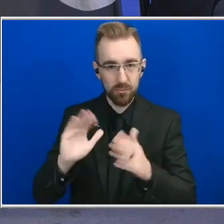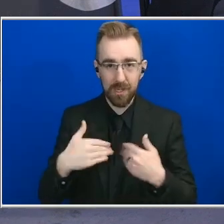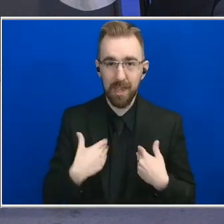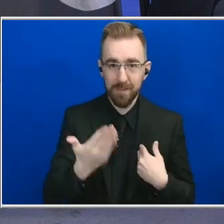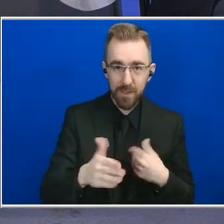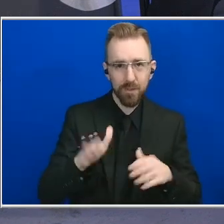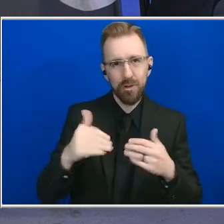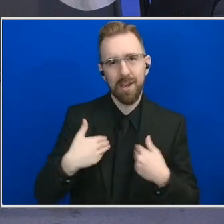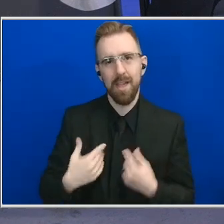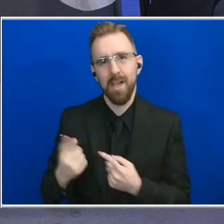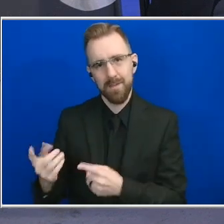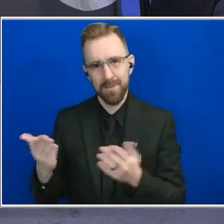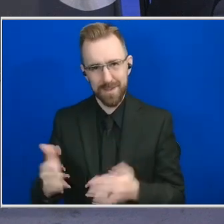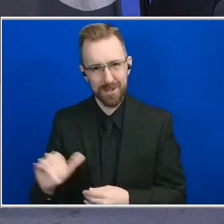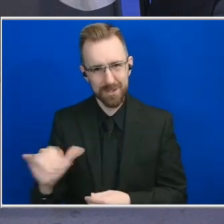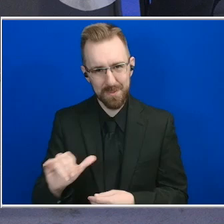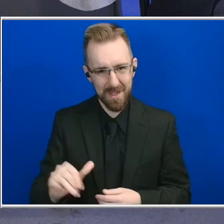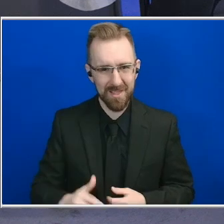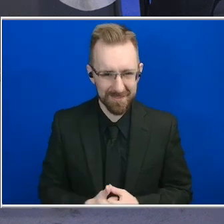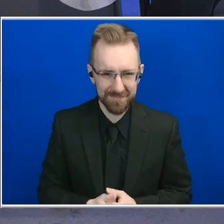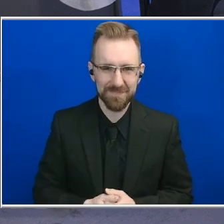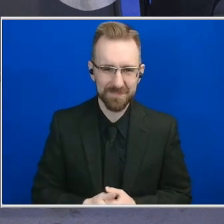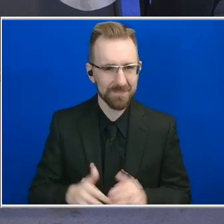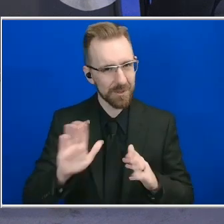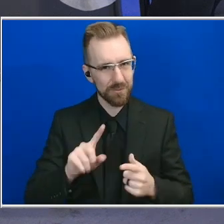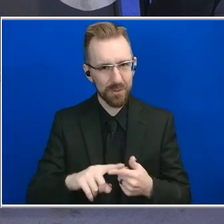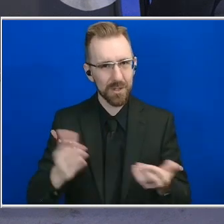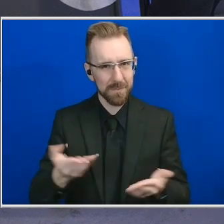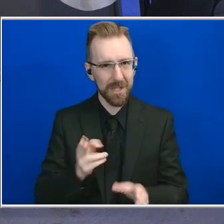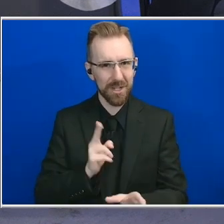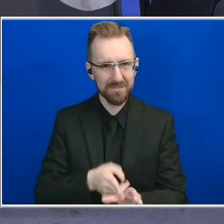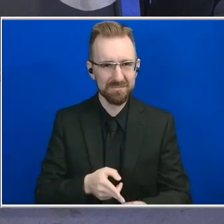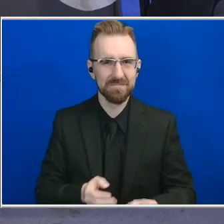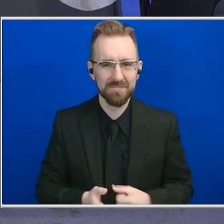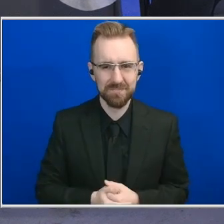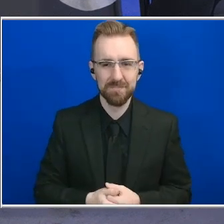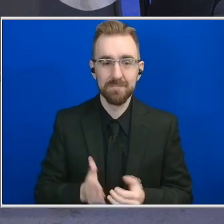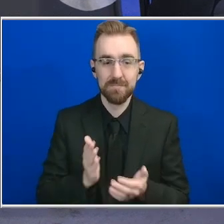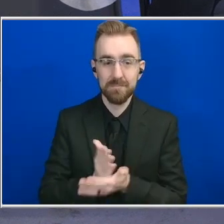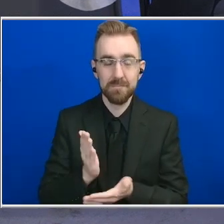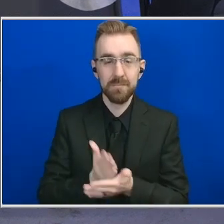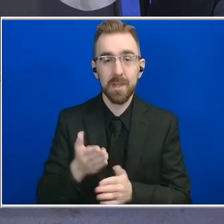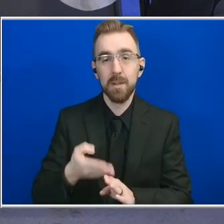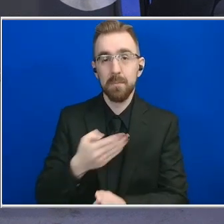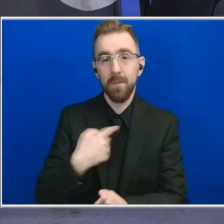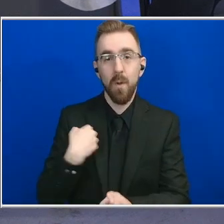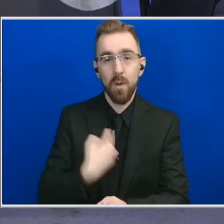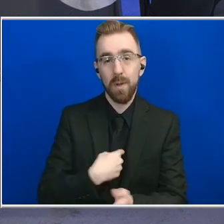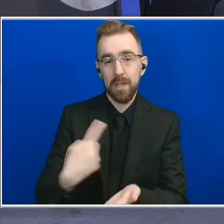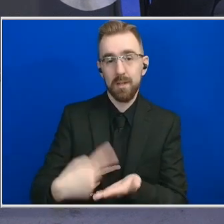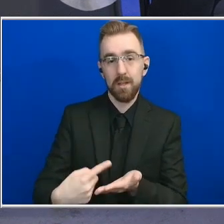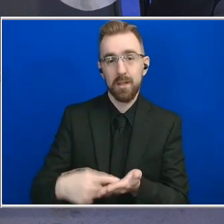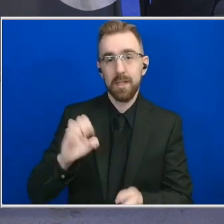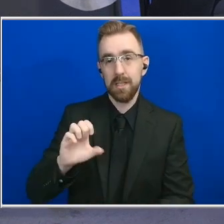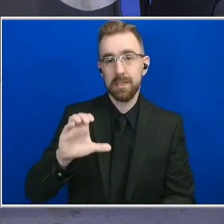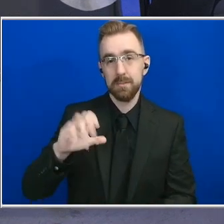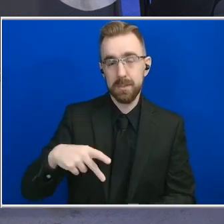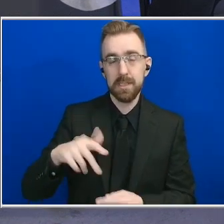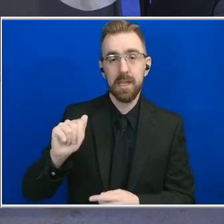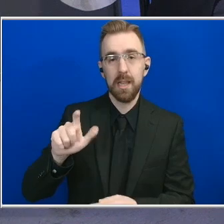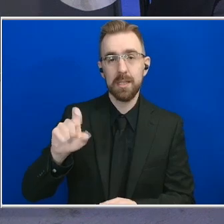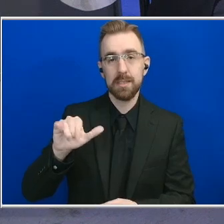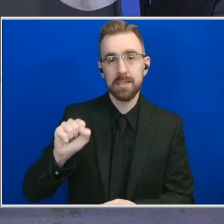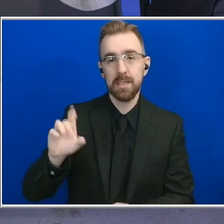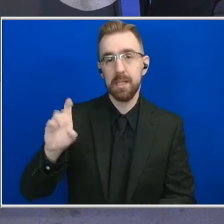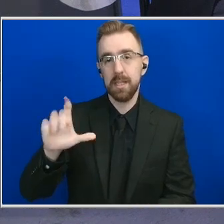well. It's great to be here. Yeah, it's good. All right, now before we discuss ECP, Alexis Del Cid has spent some time